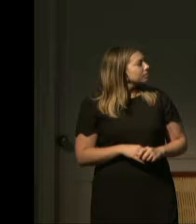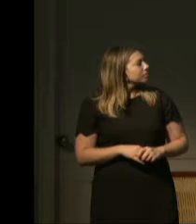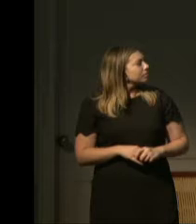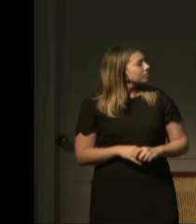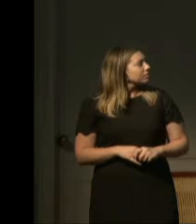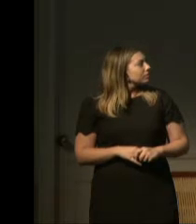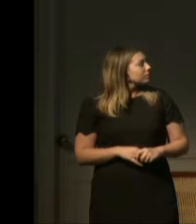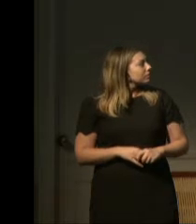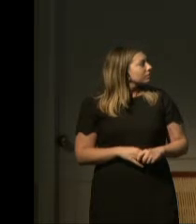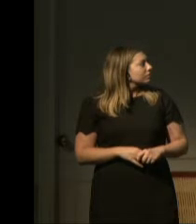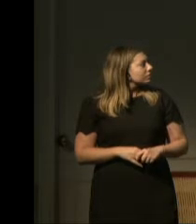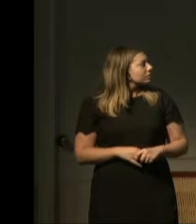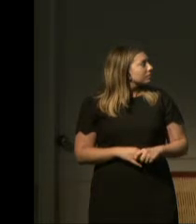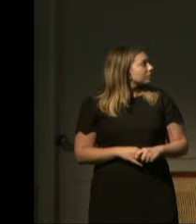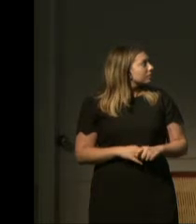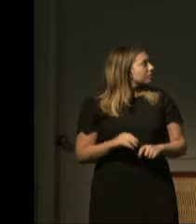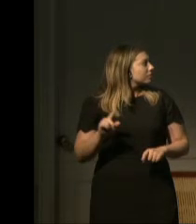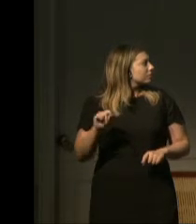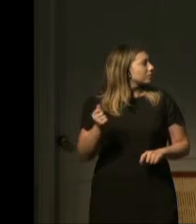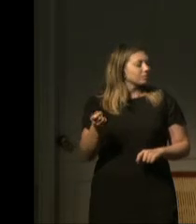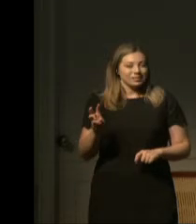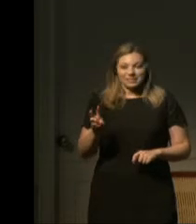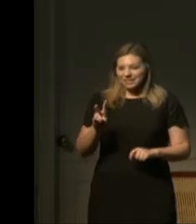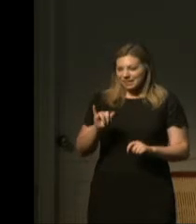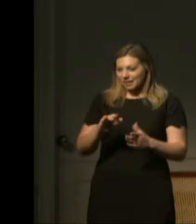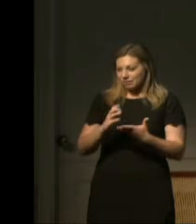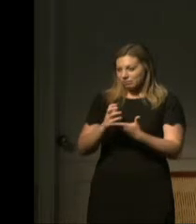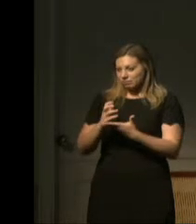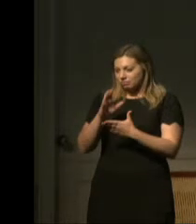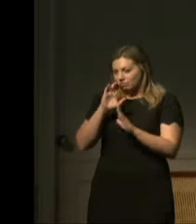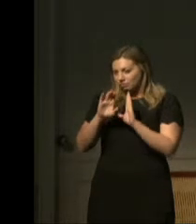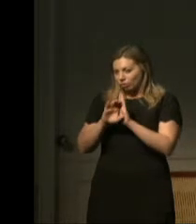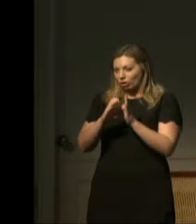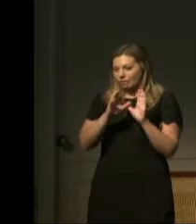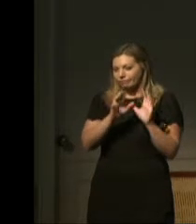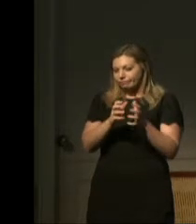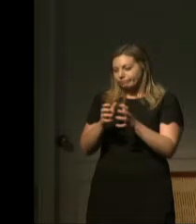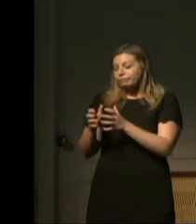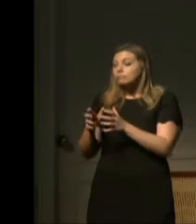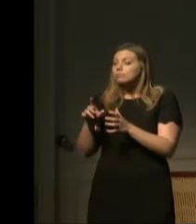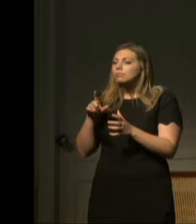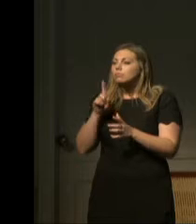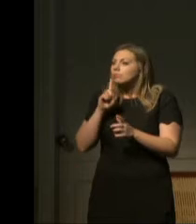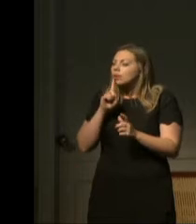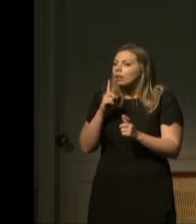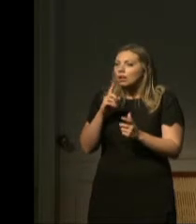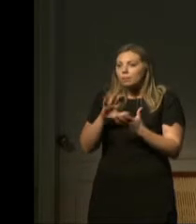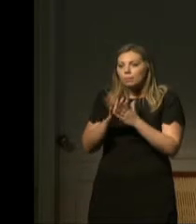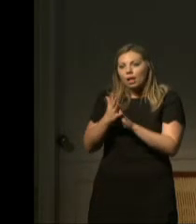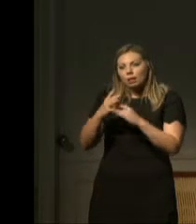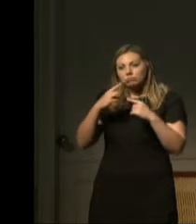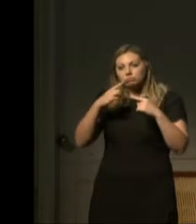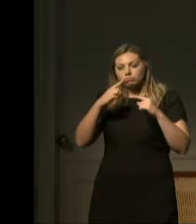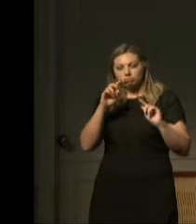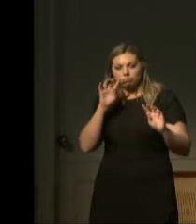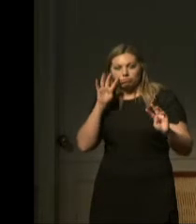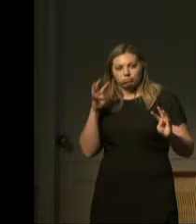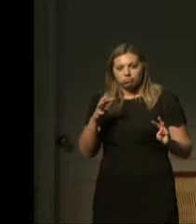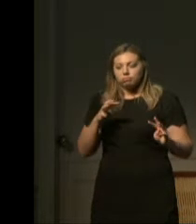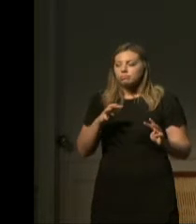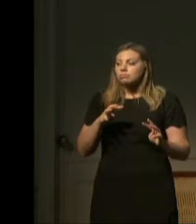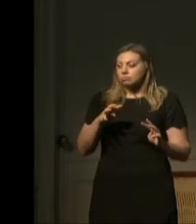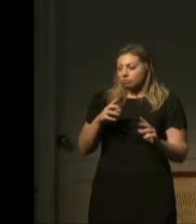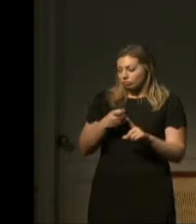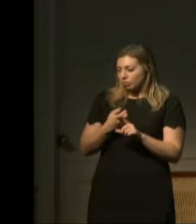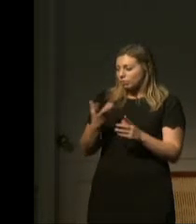In 2016, this series of photographs got quite a bit of notoriety as well